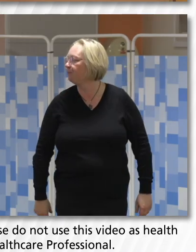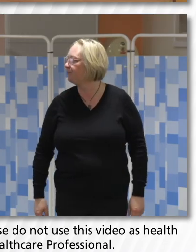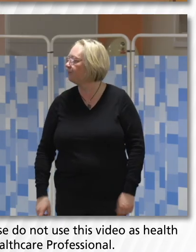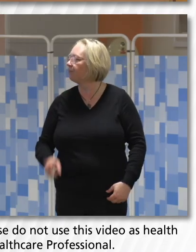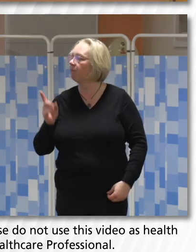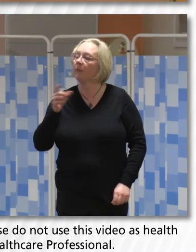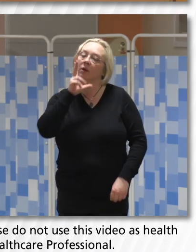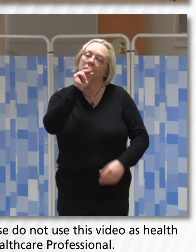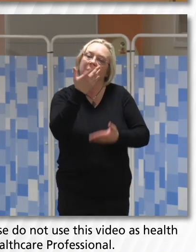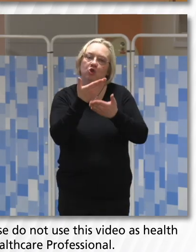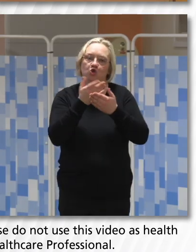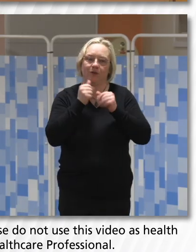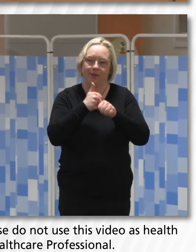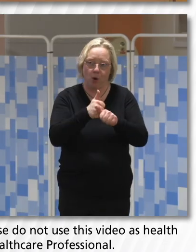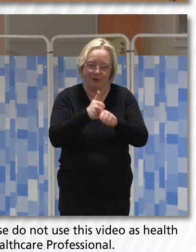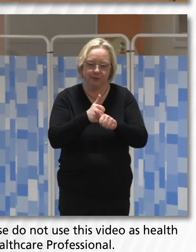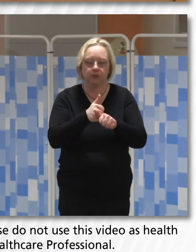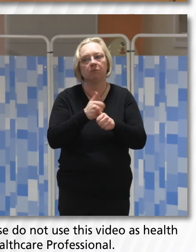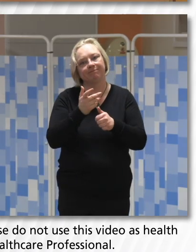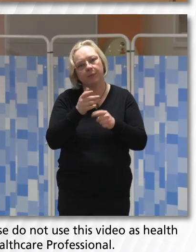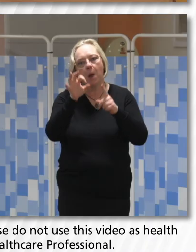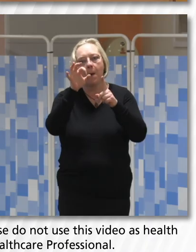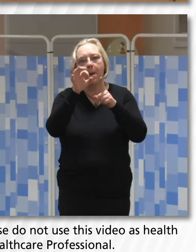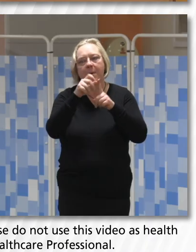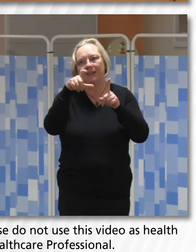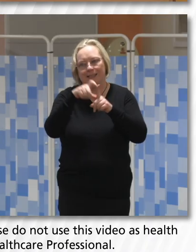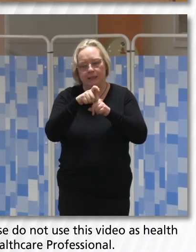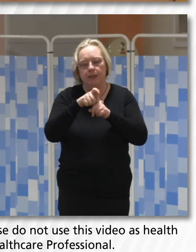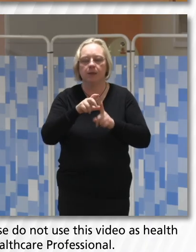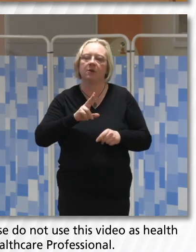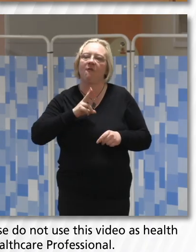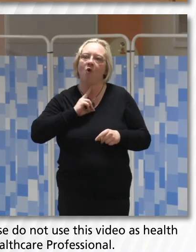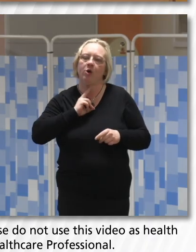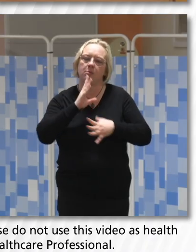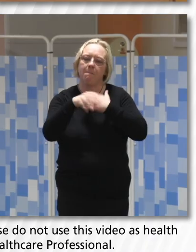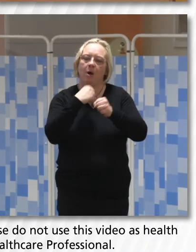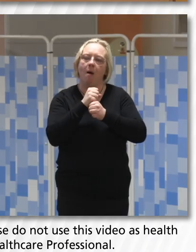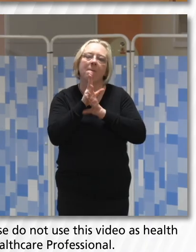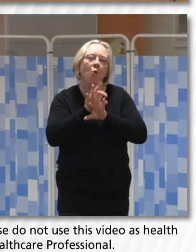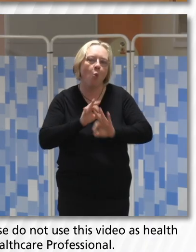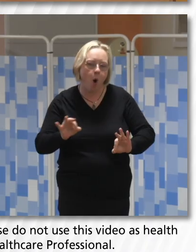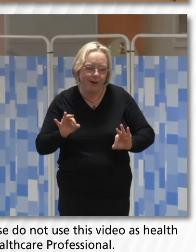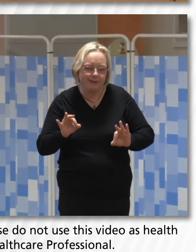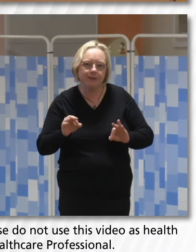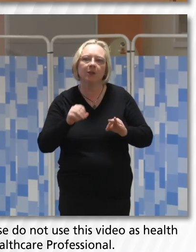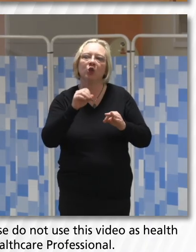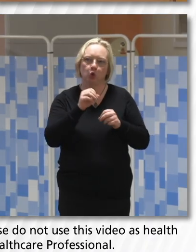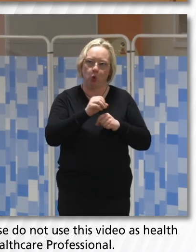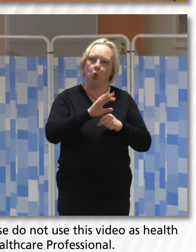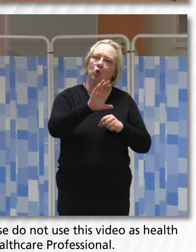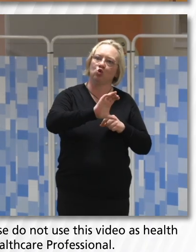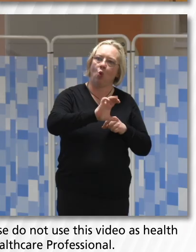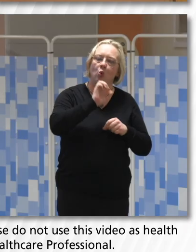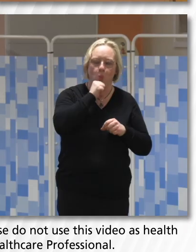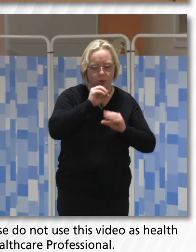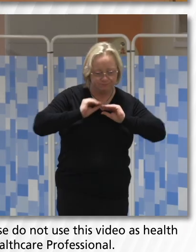are people with Parkinson's. Their voice is usually a little bit quieter without them realizing. So they do a lot of work on volume